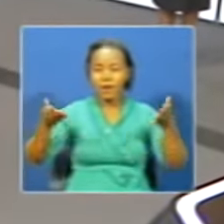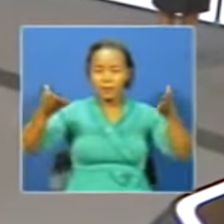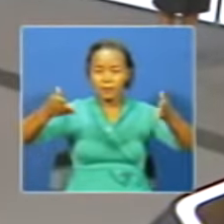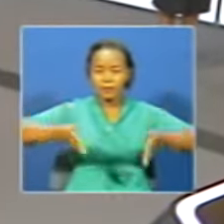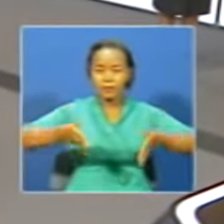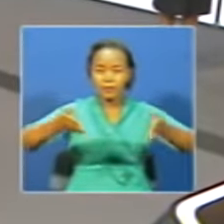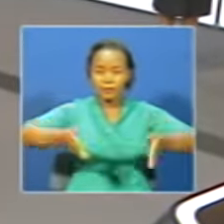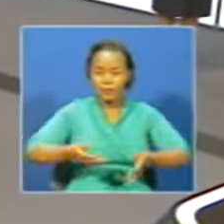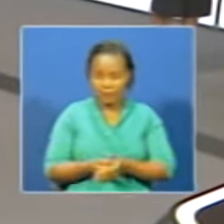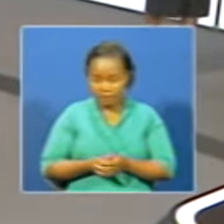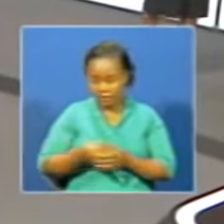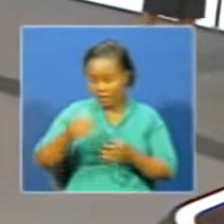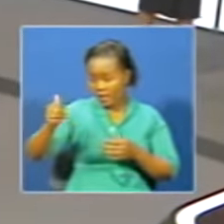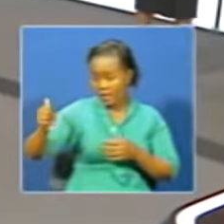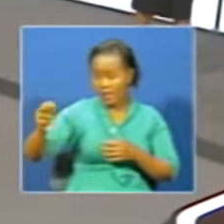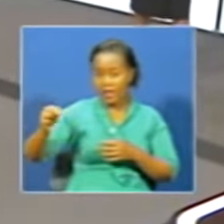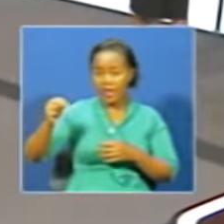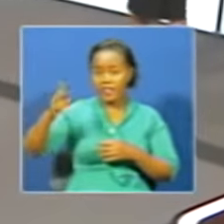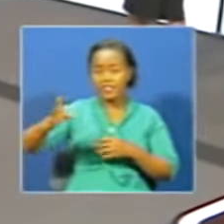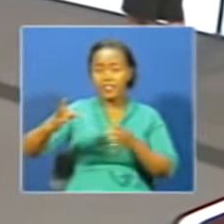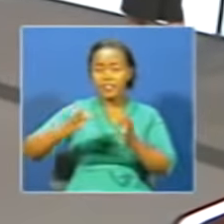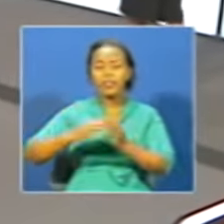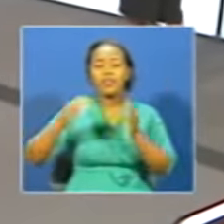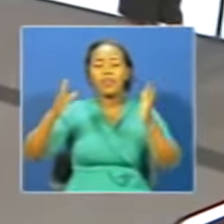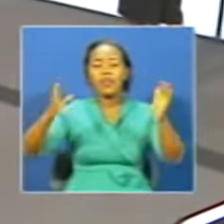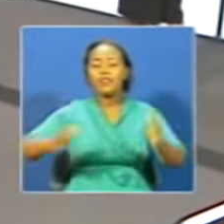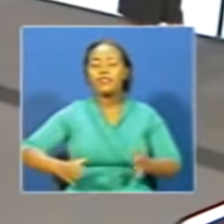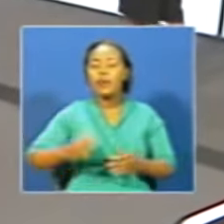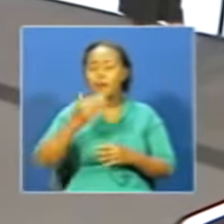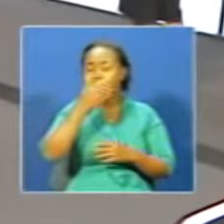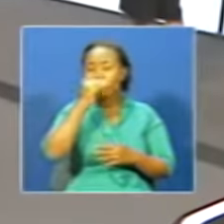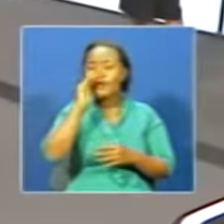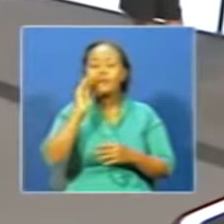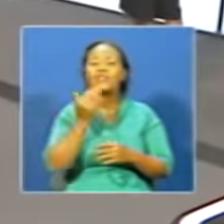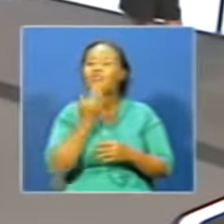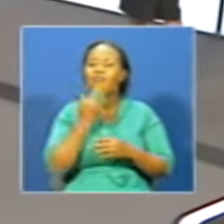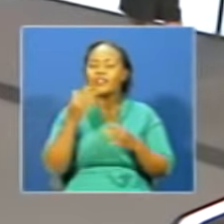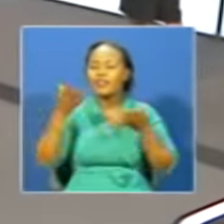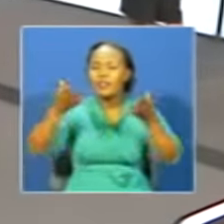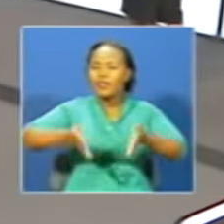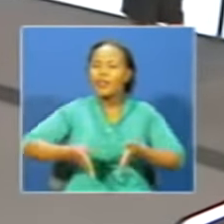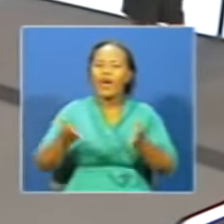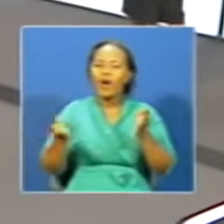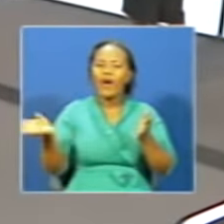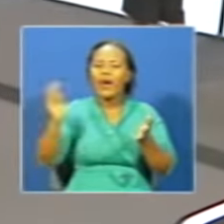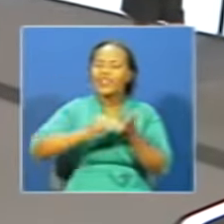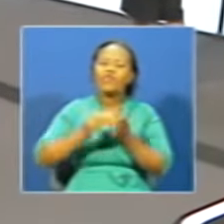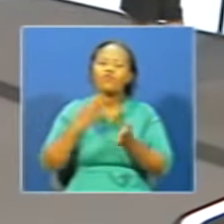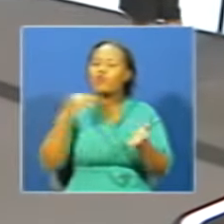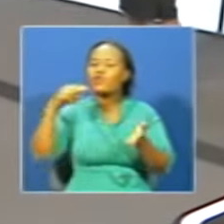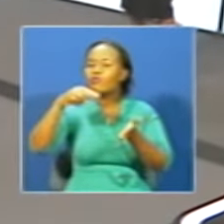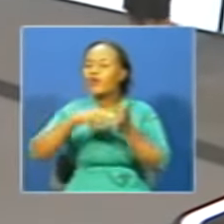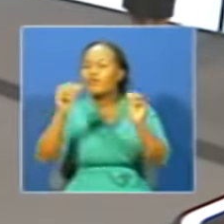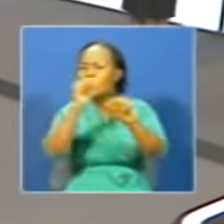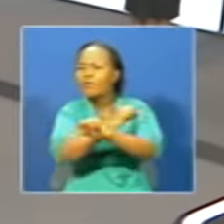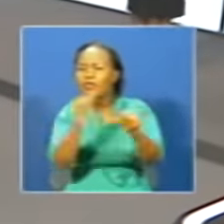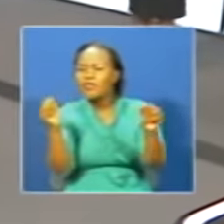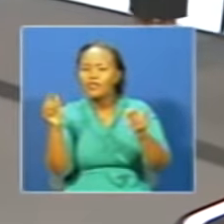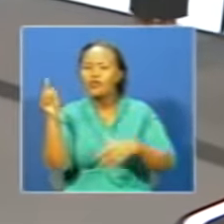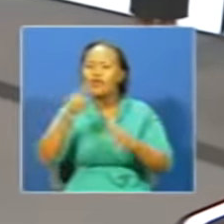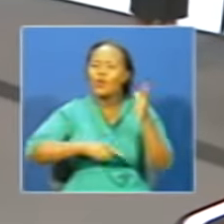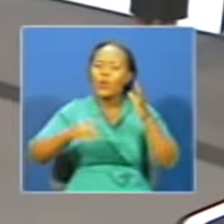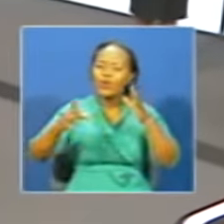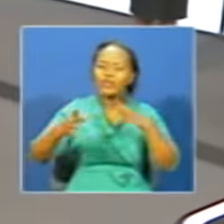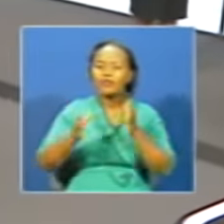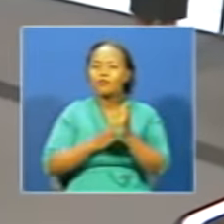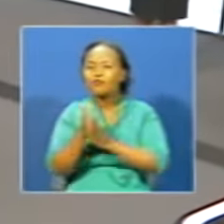ANC leader Musalia Mudavadi. His eyes on the trophy again. What drives him? Please catch